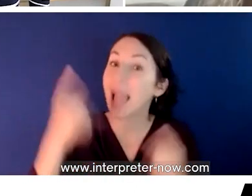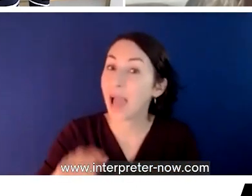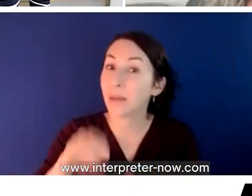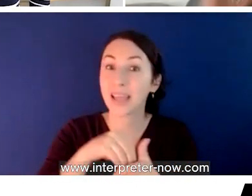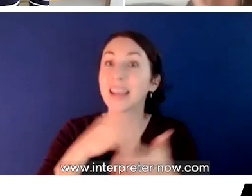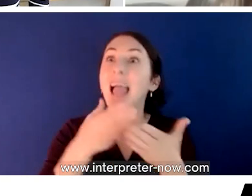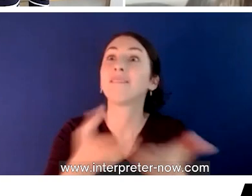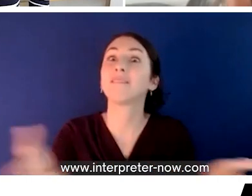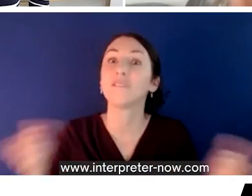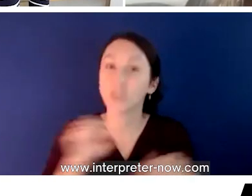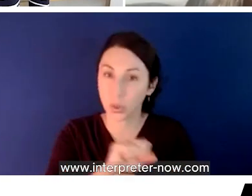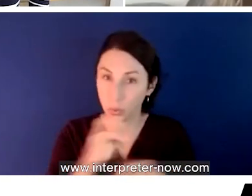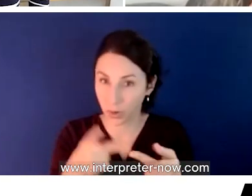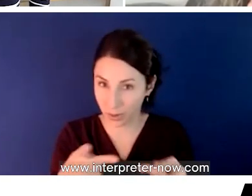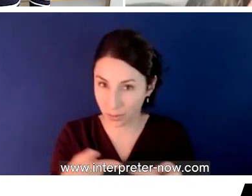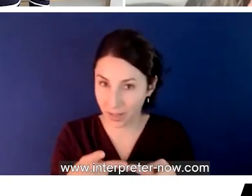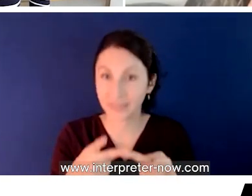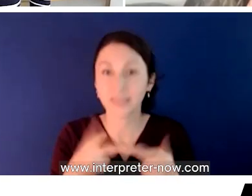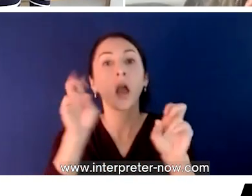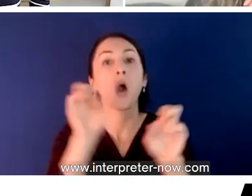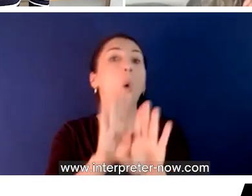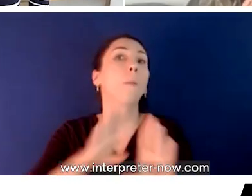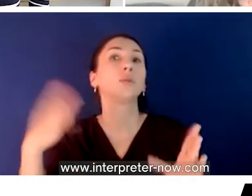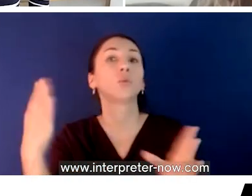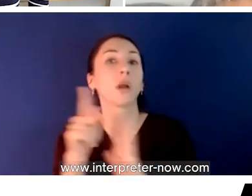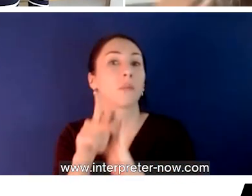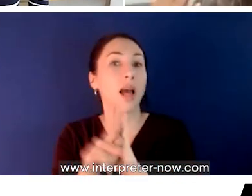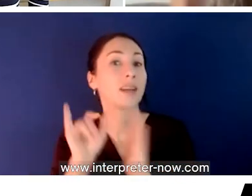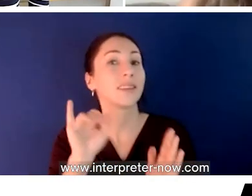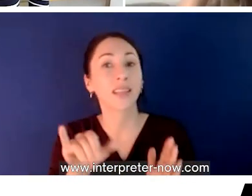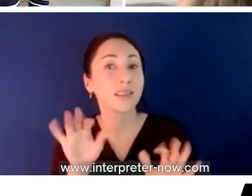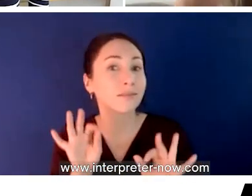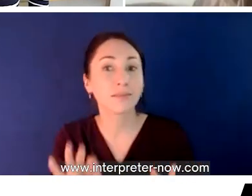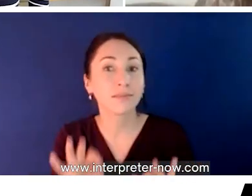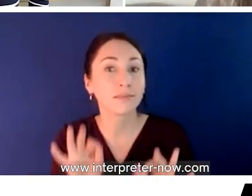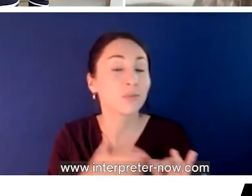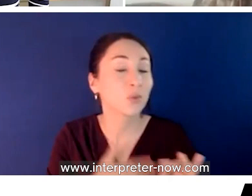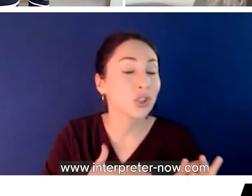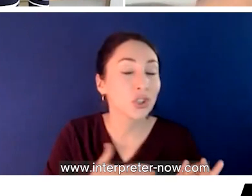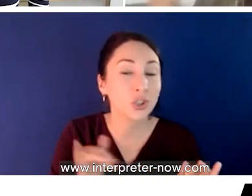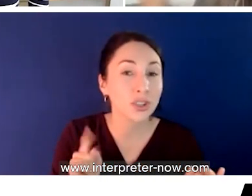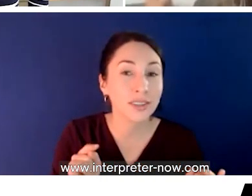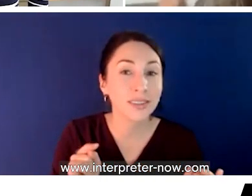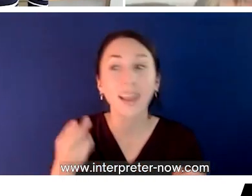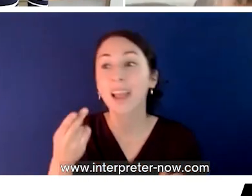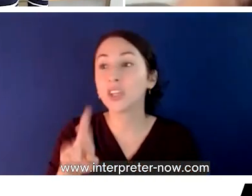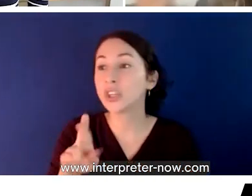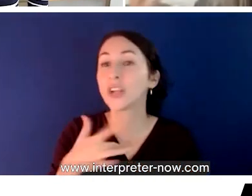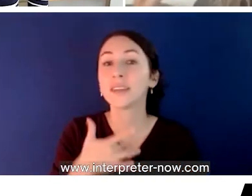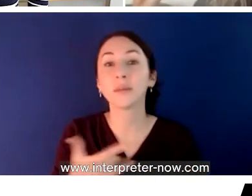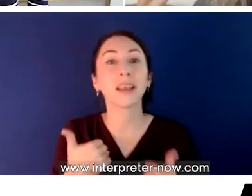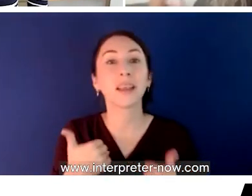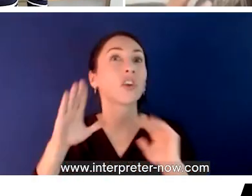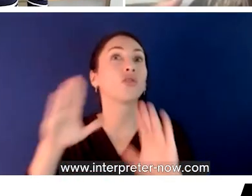it. Like, I know, I appreciate that, like, HR generally are the, like, best humans with best